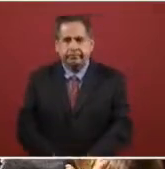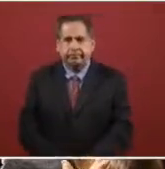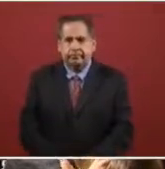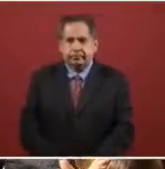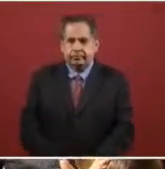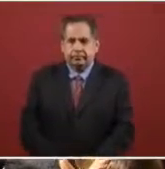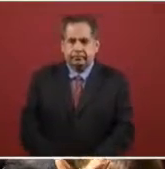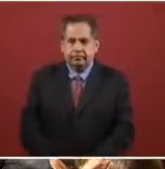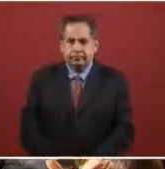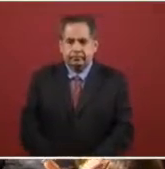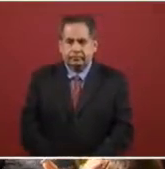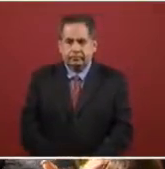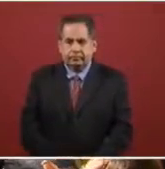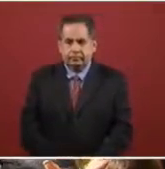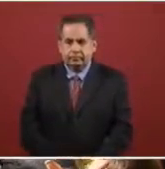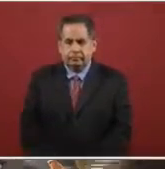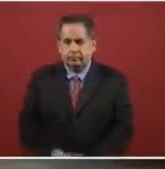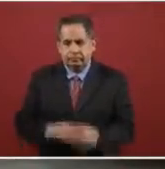plan to save for next year